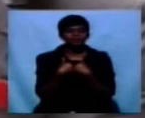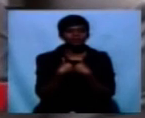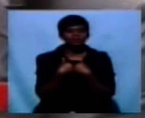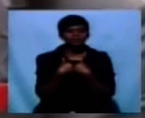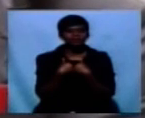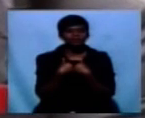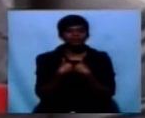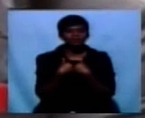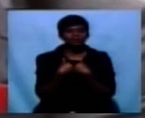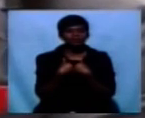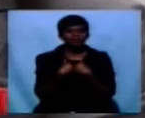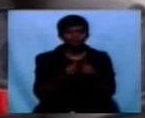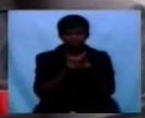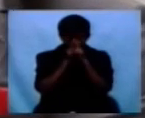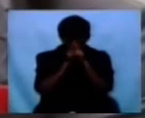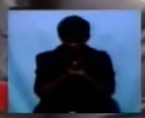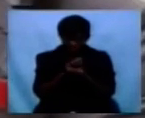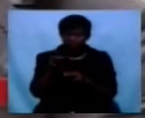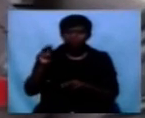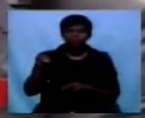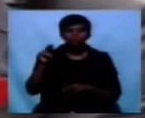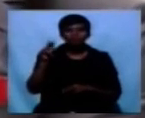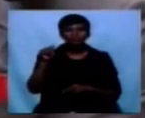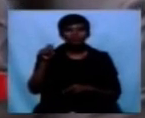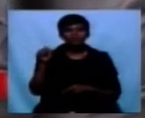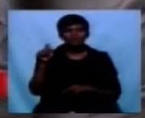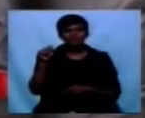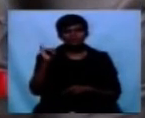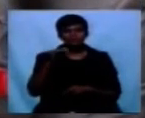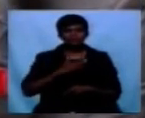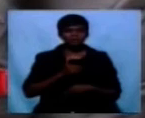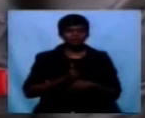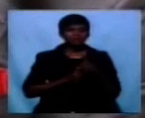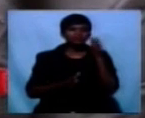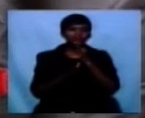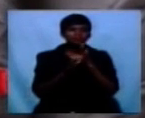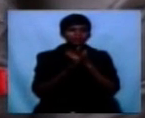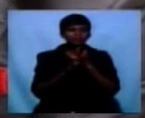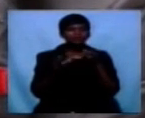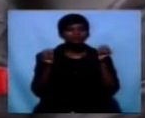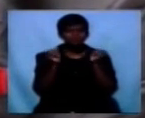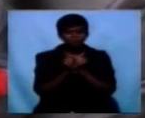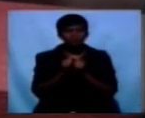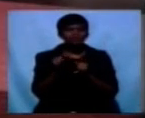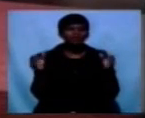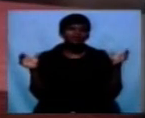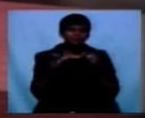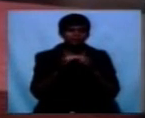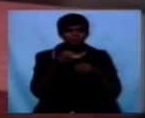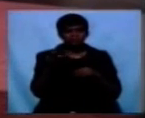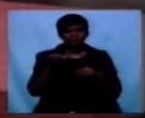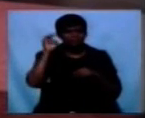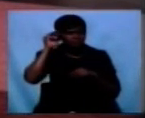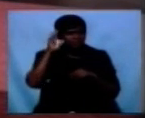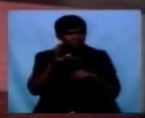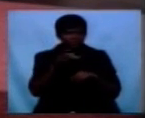under the chairmanship of Honorable Mtati and myself as a deputy on the Council of Ministers